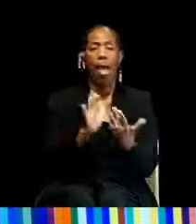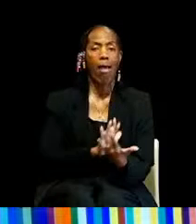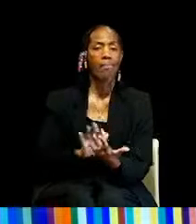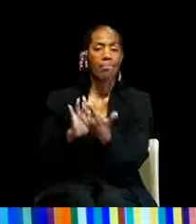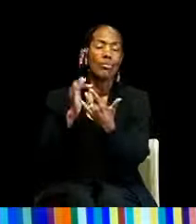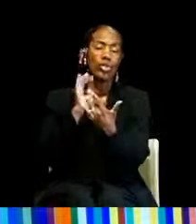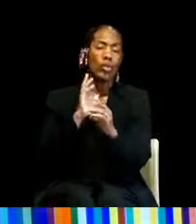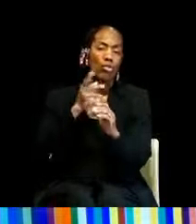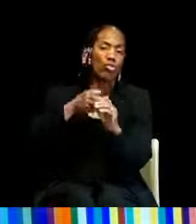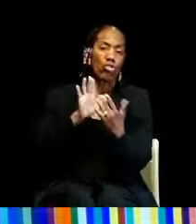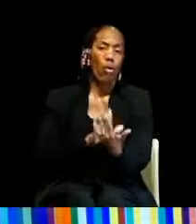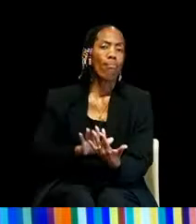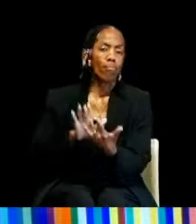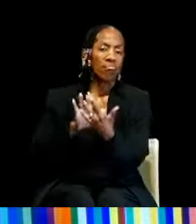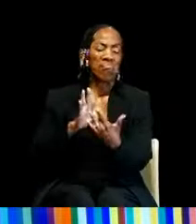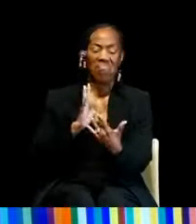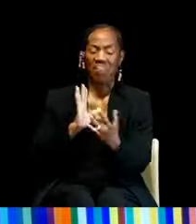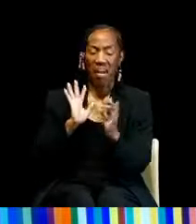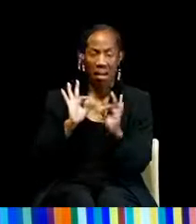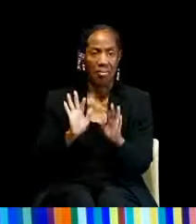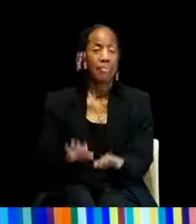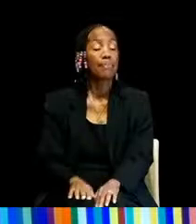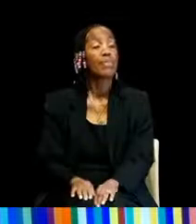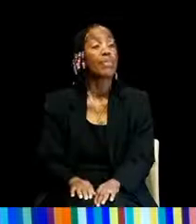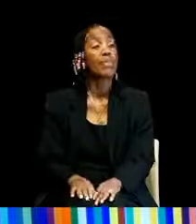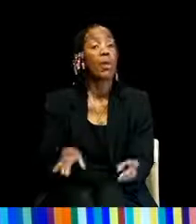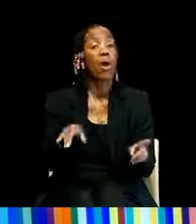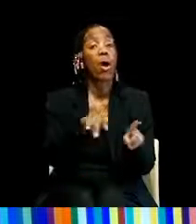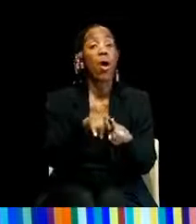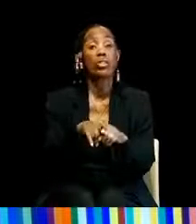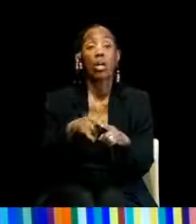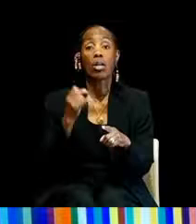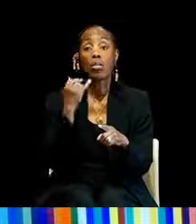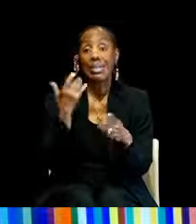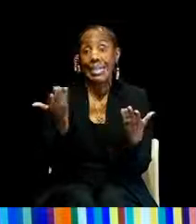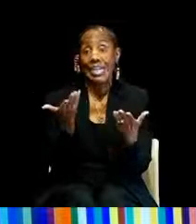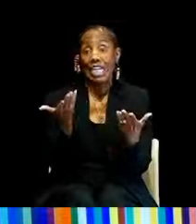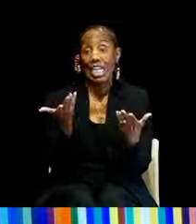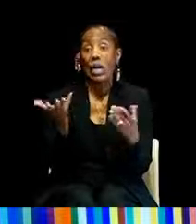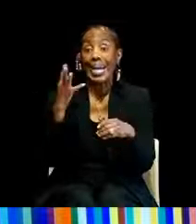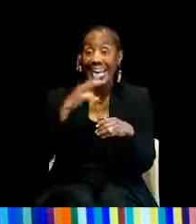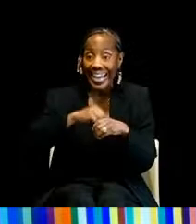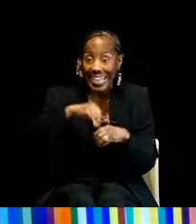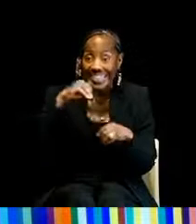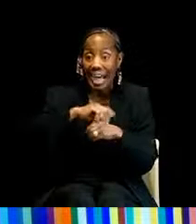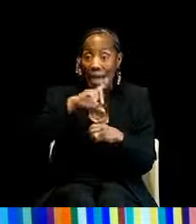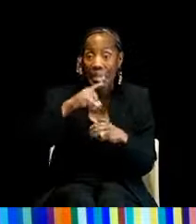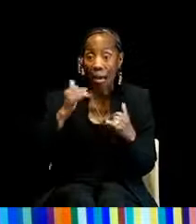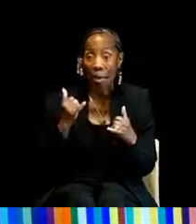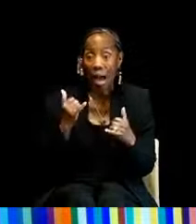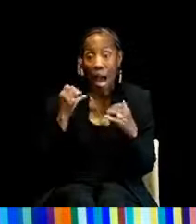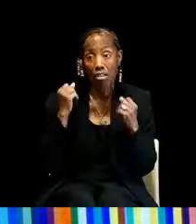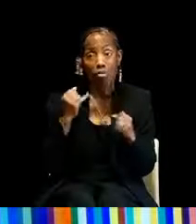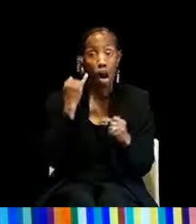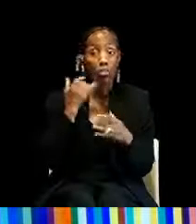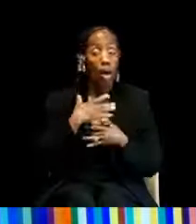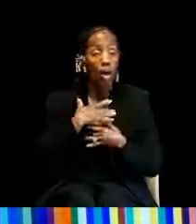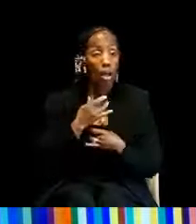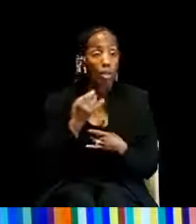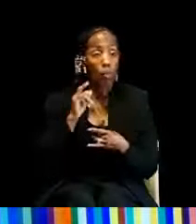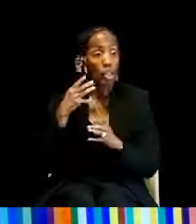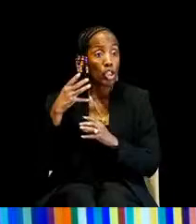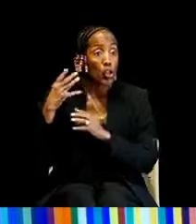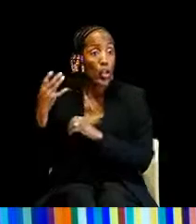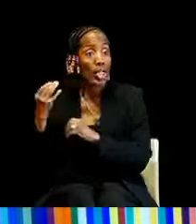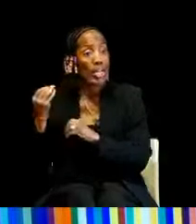like to join us there. And also, you're in the library today. I would strongly recommend, if you're interested, on your way